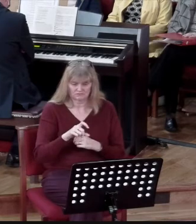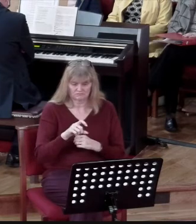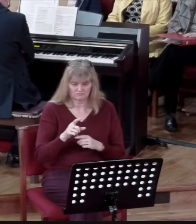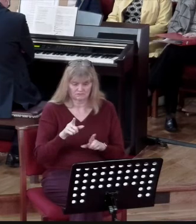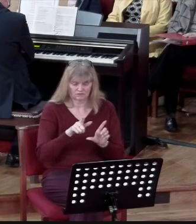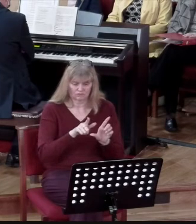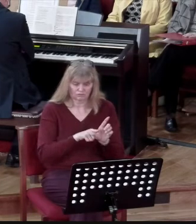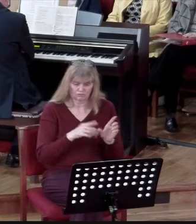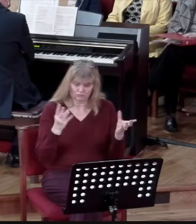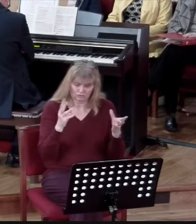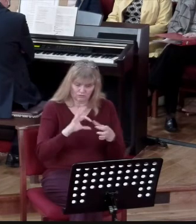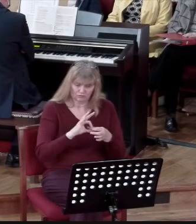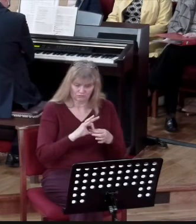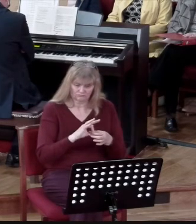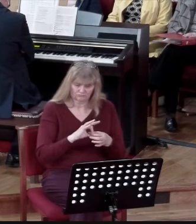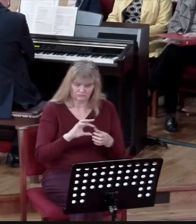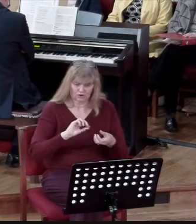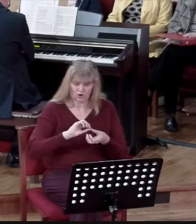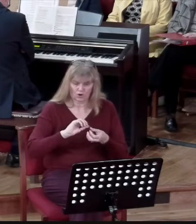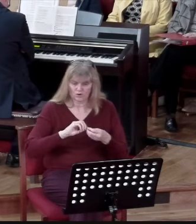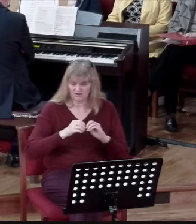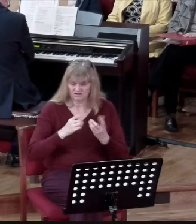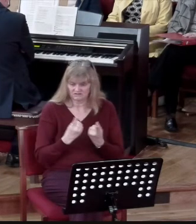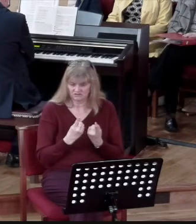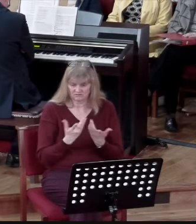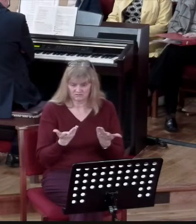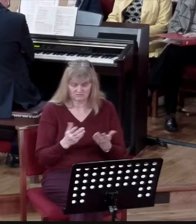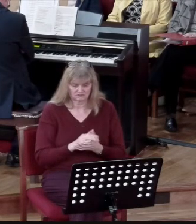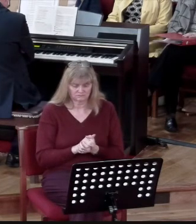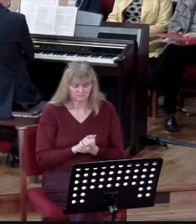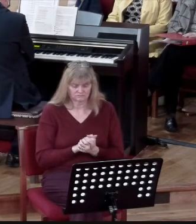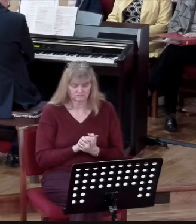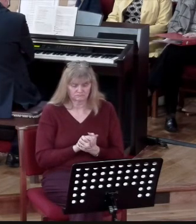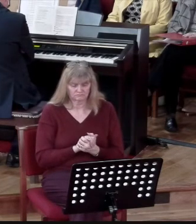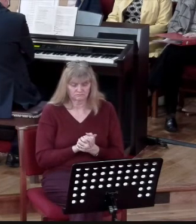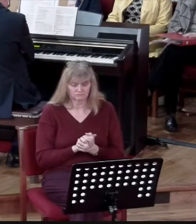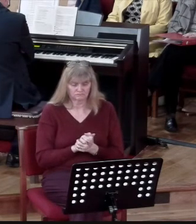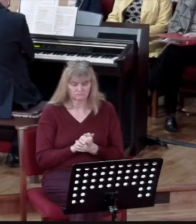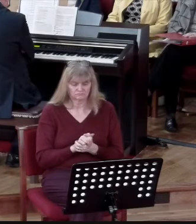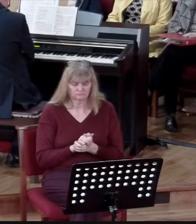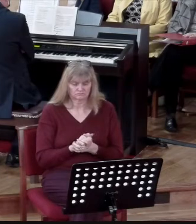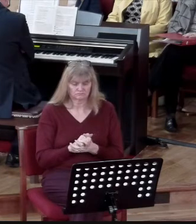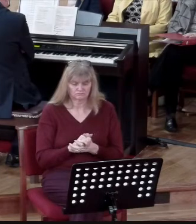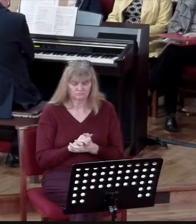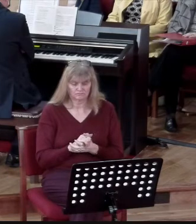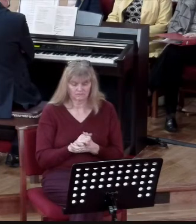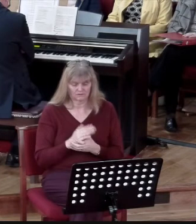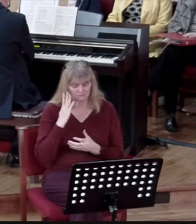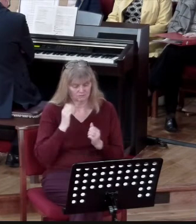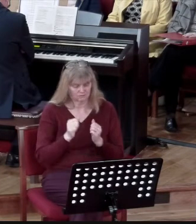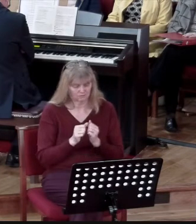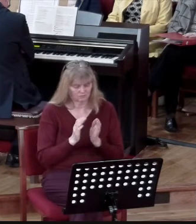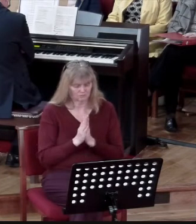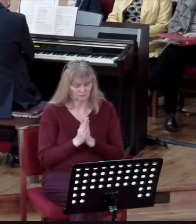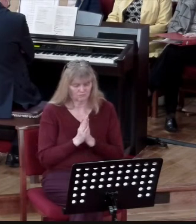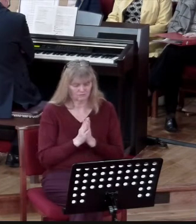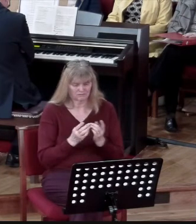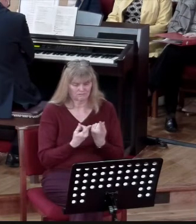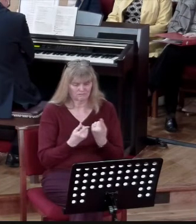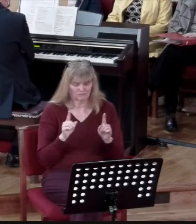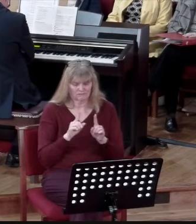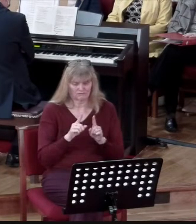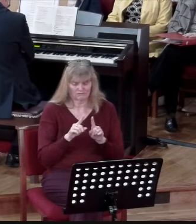session and the congregational board, the befriending, the community breakfast. Lord, all these things and things that perhaps